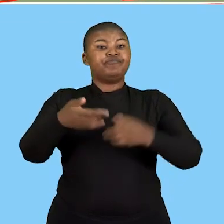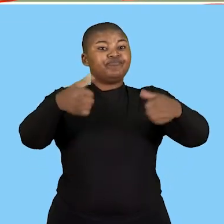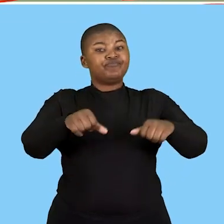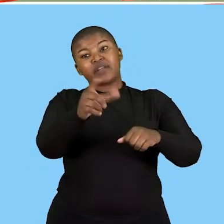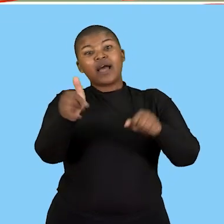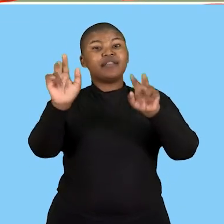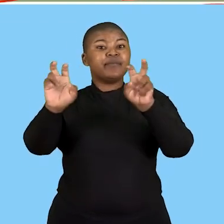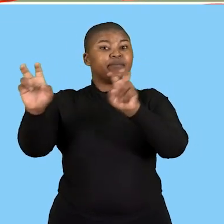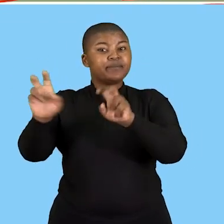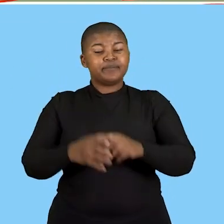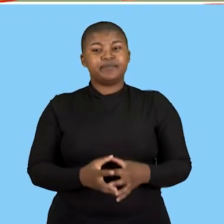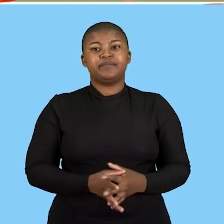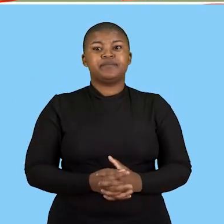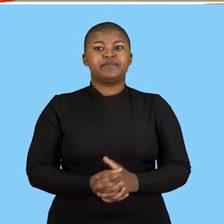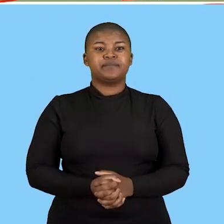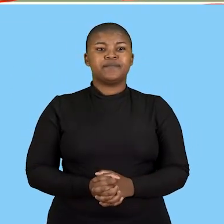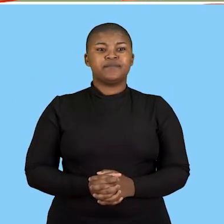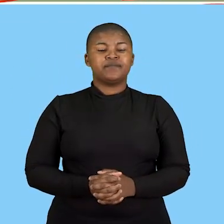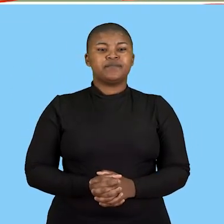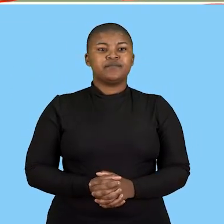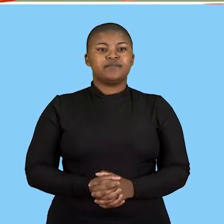Then another quotation.